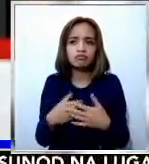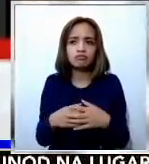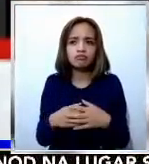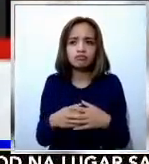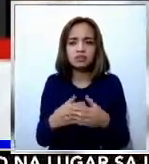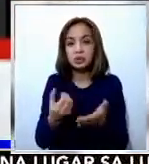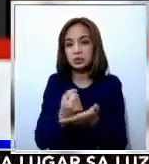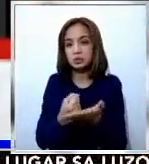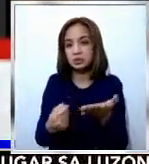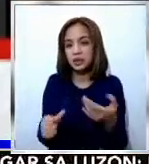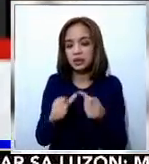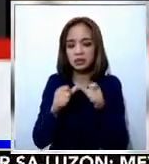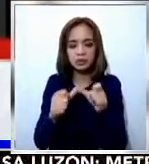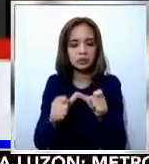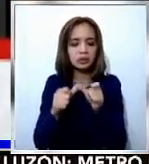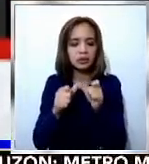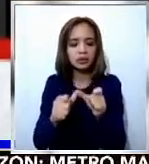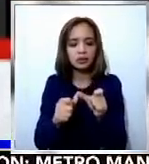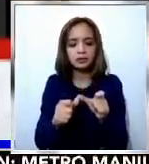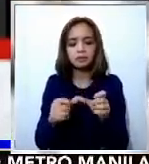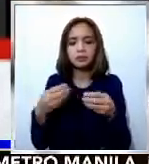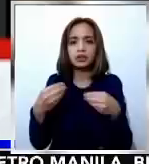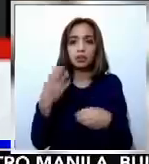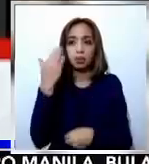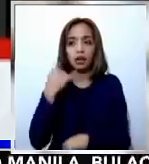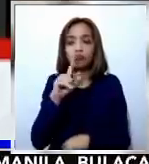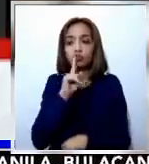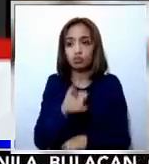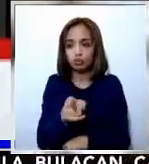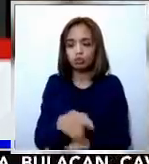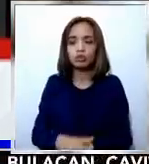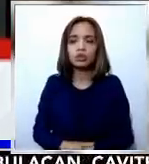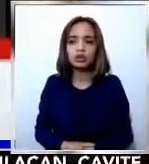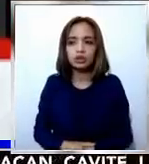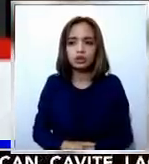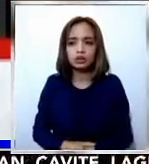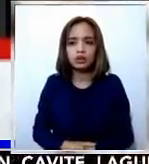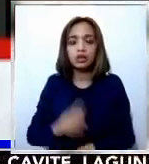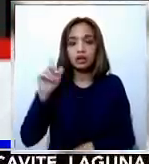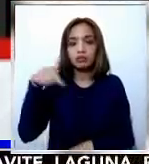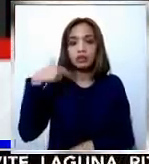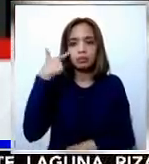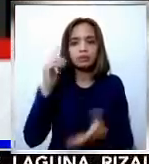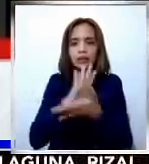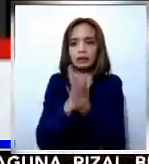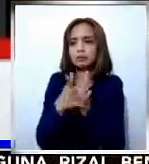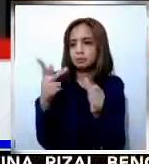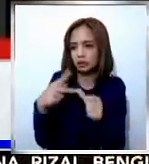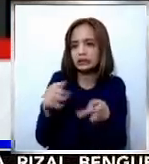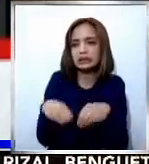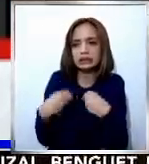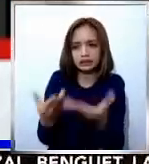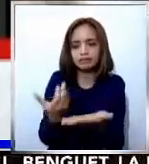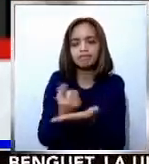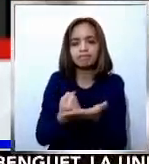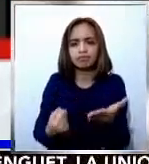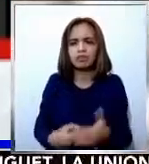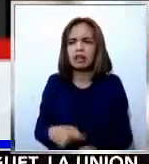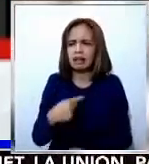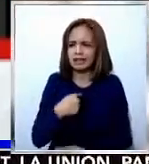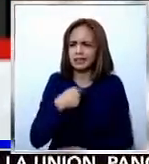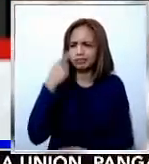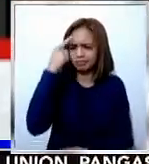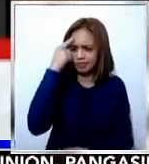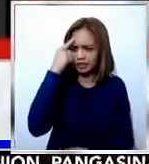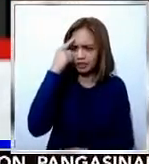the private market because we prioritized our items for government. So I believe when this price list came out, it